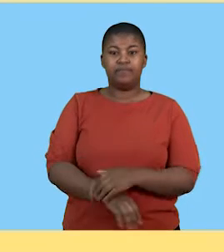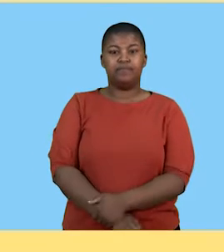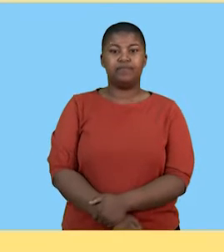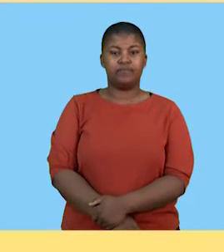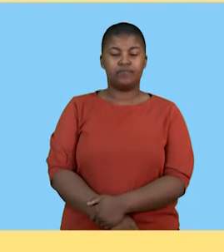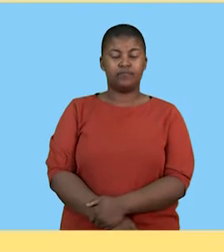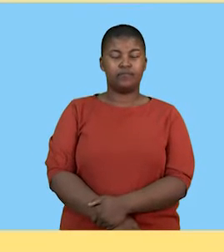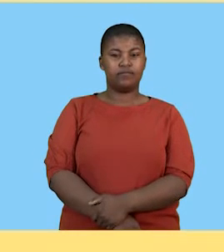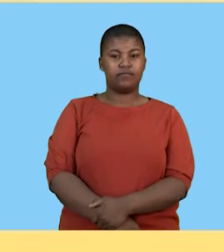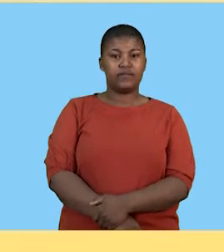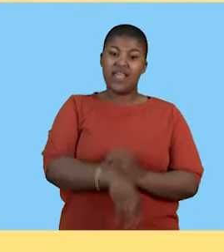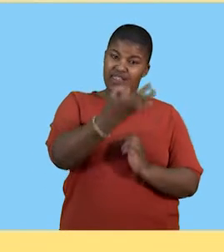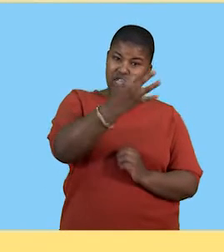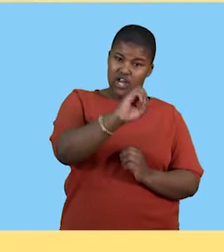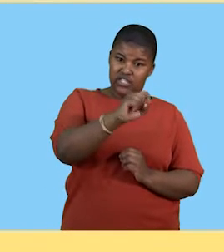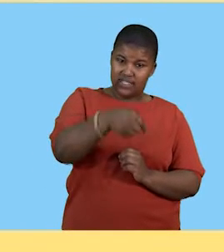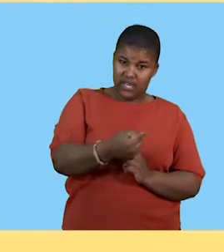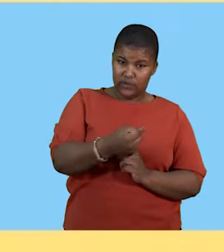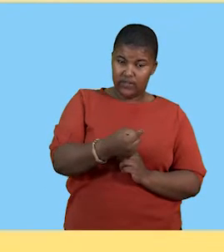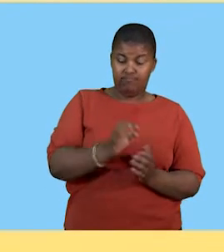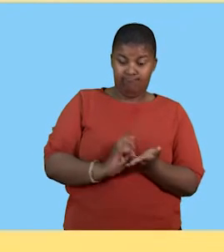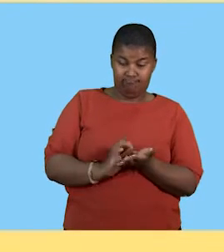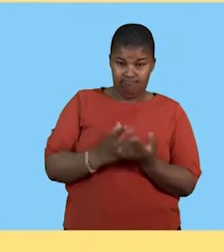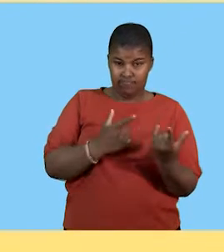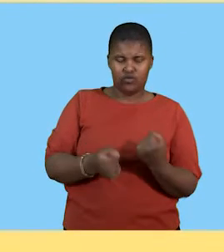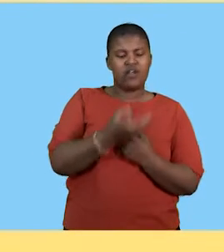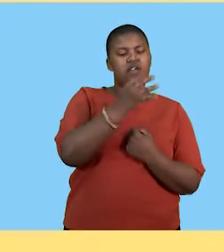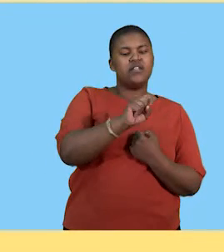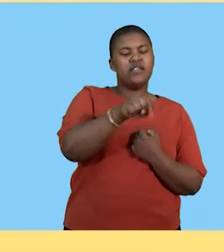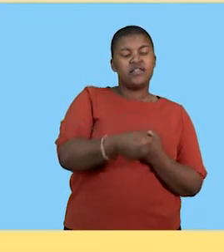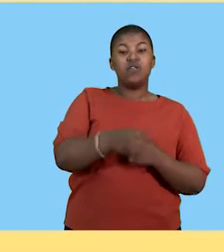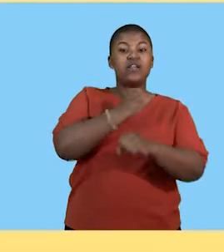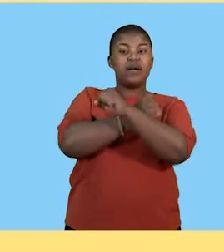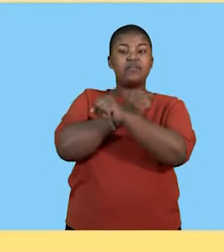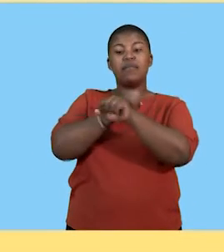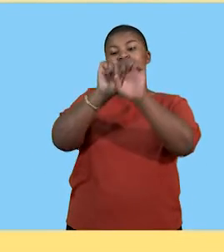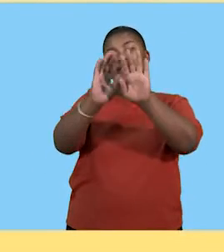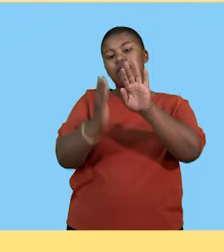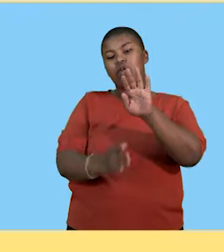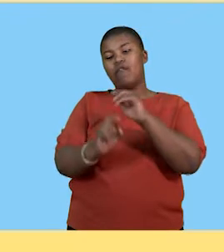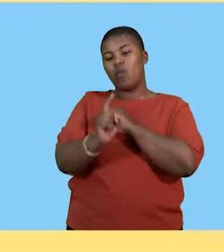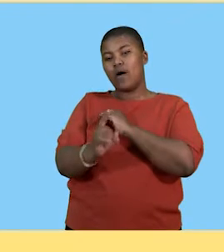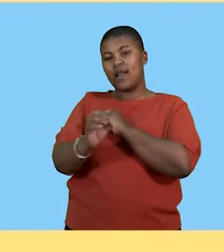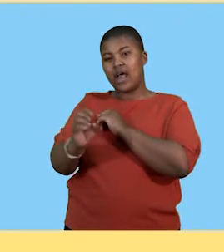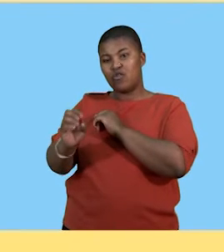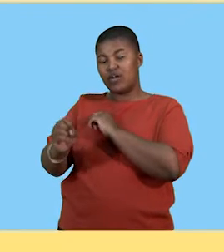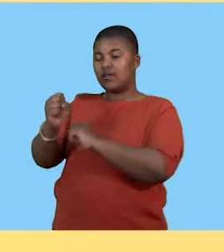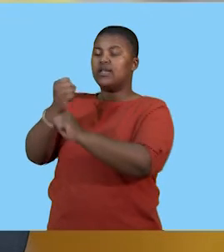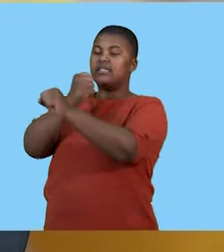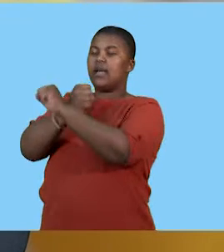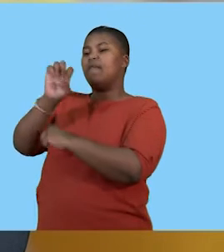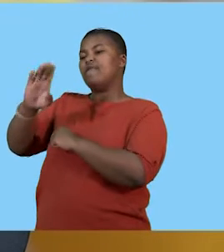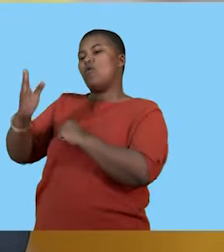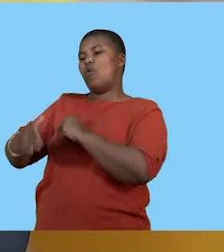to say 30,000, punch that in your calculator, multiply that by 10%, and